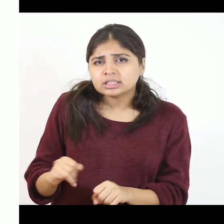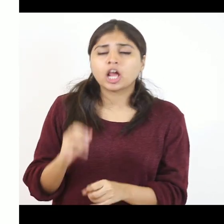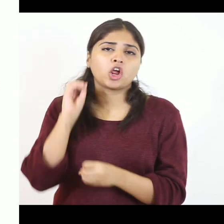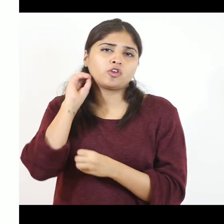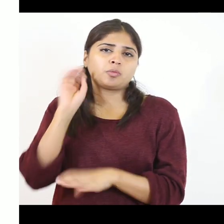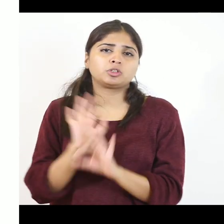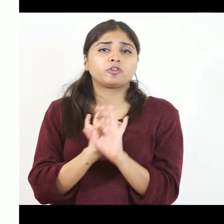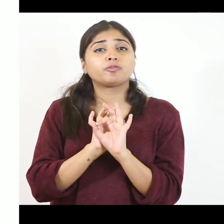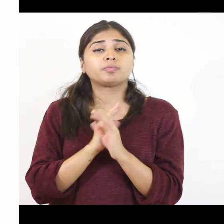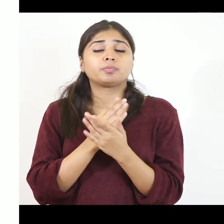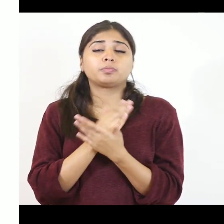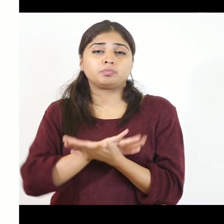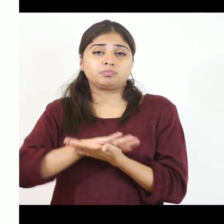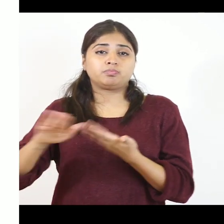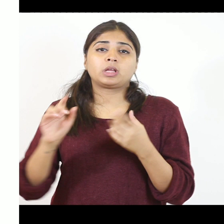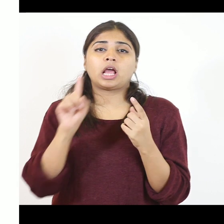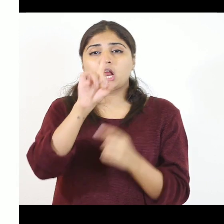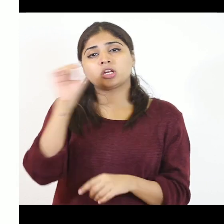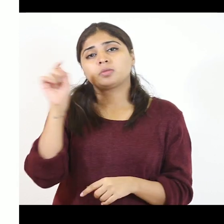Quantity.